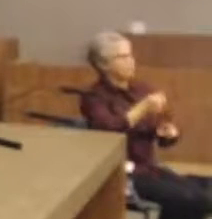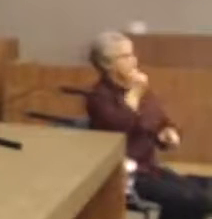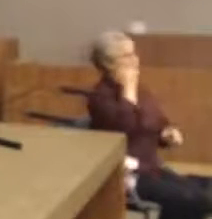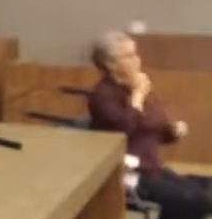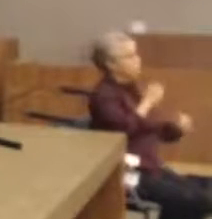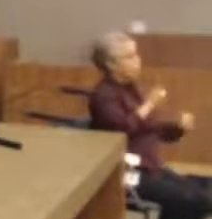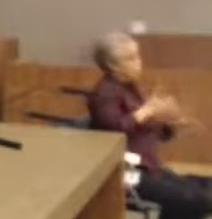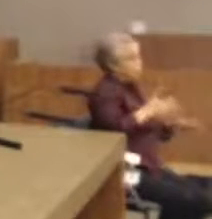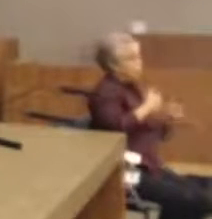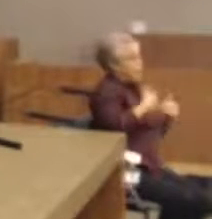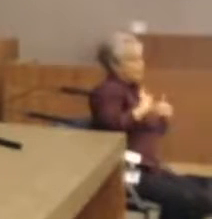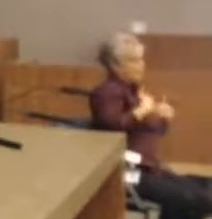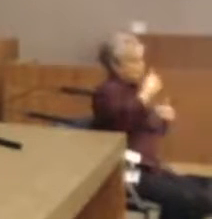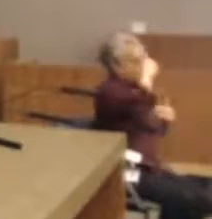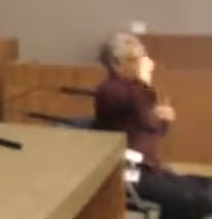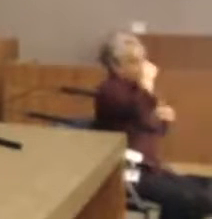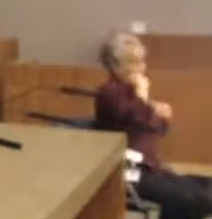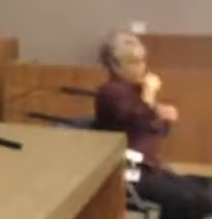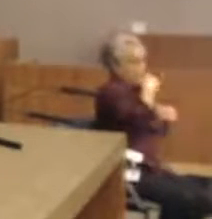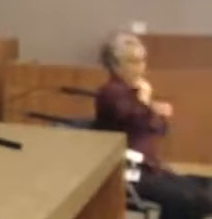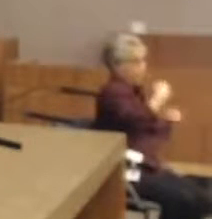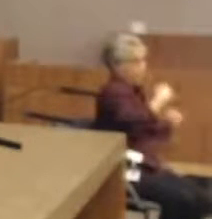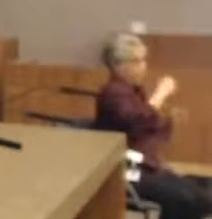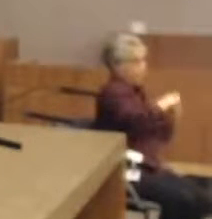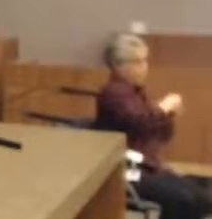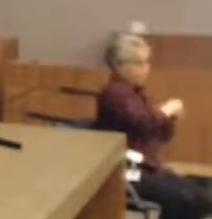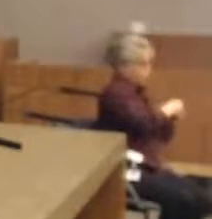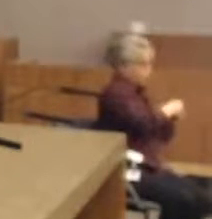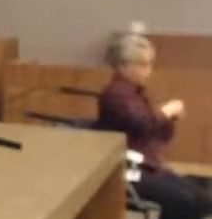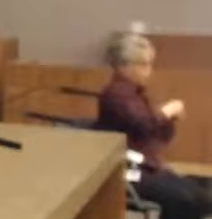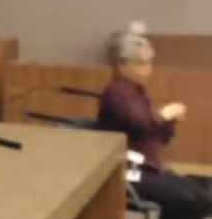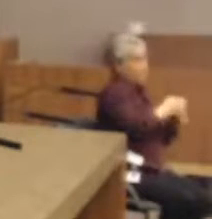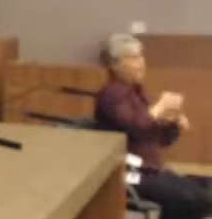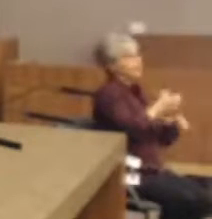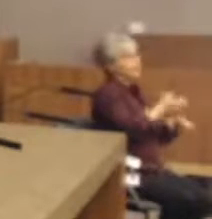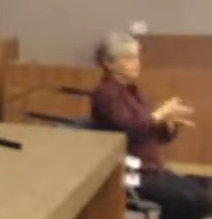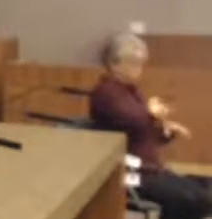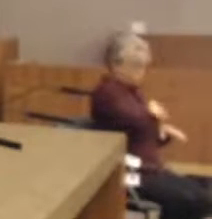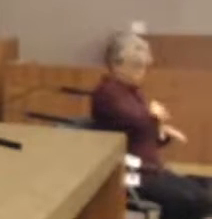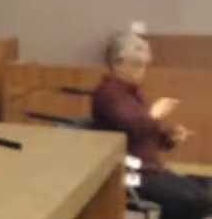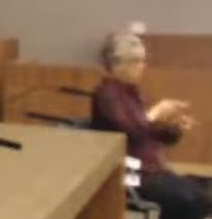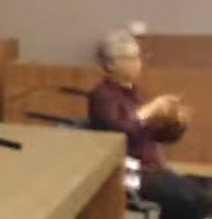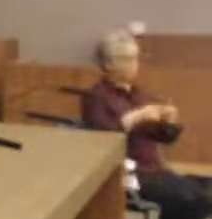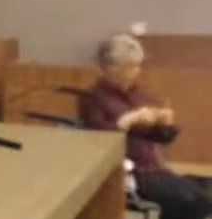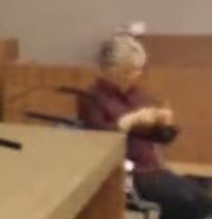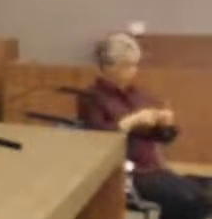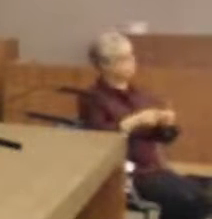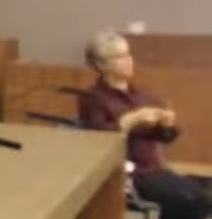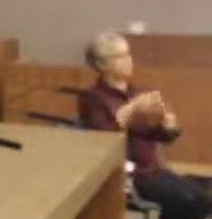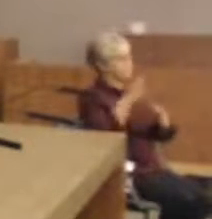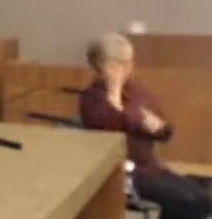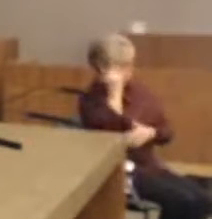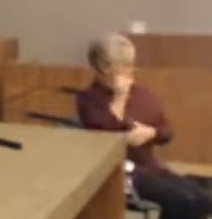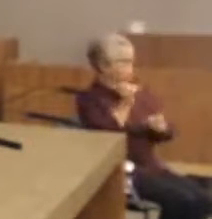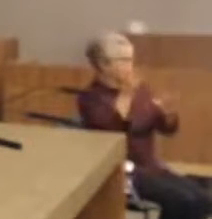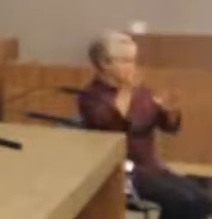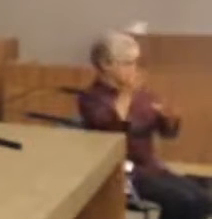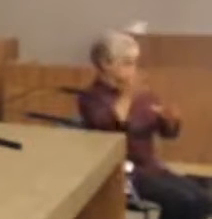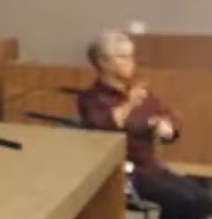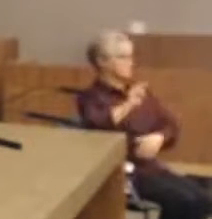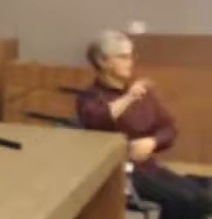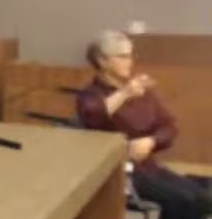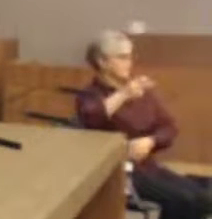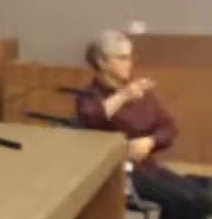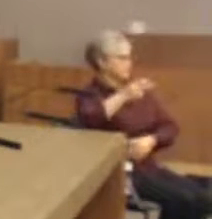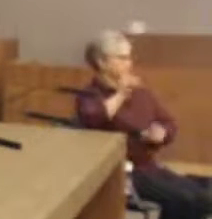if they are triggered by witnessing or experiencing trauma, their mental health issues get exacerbated. So that's the question I would ask is,